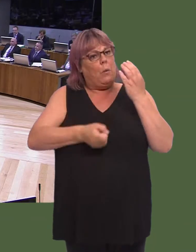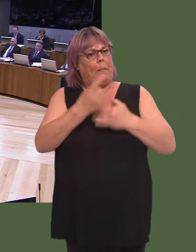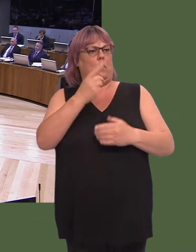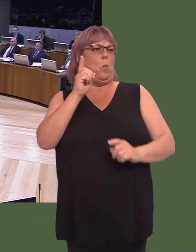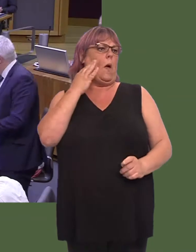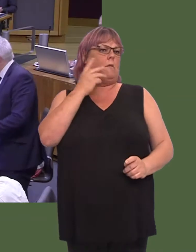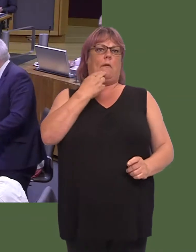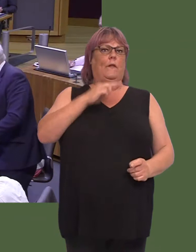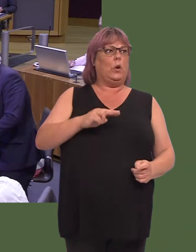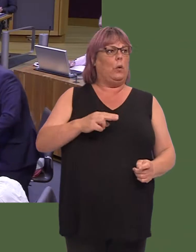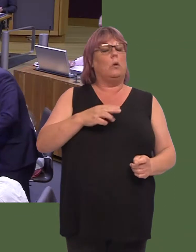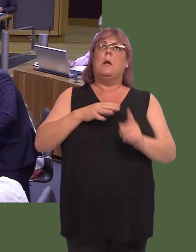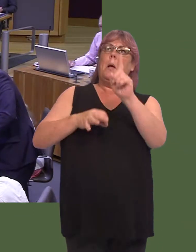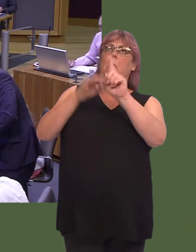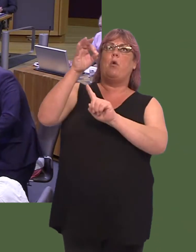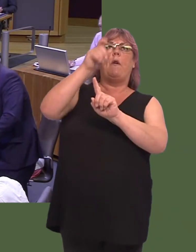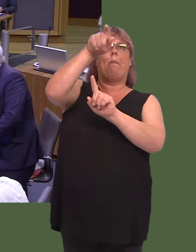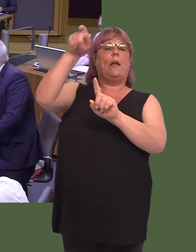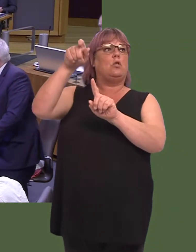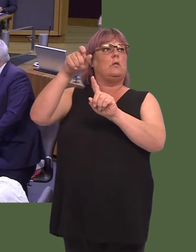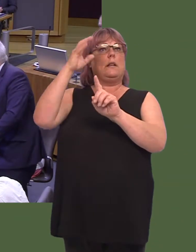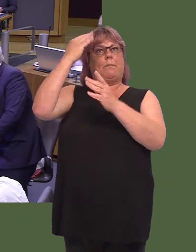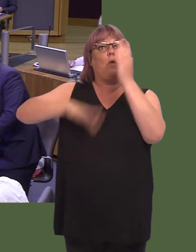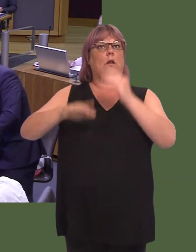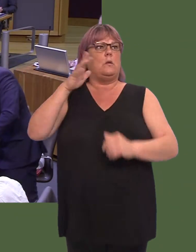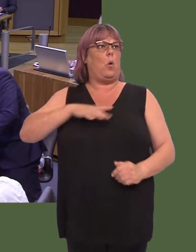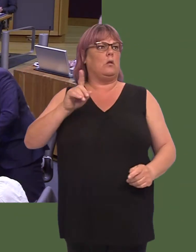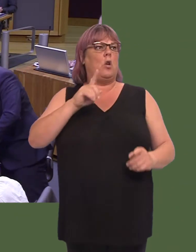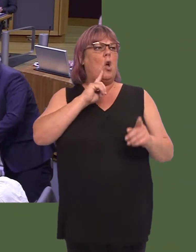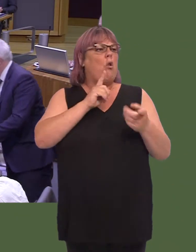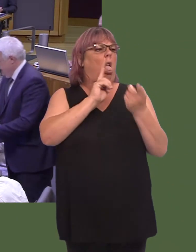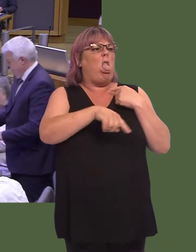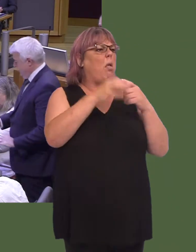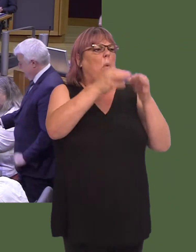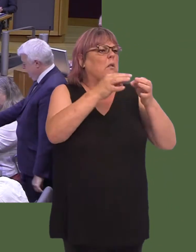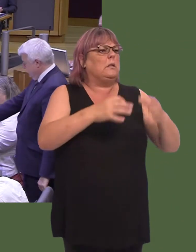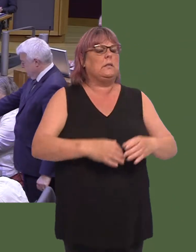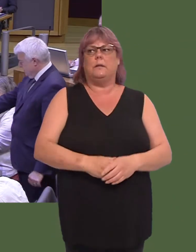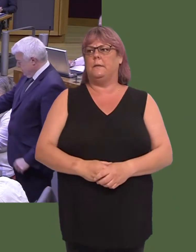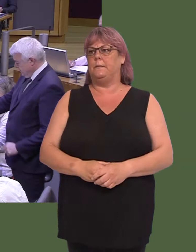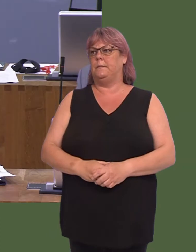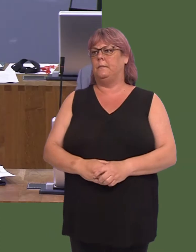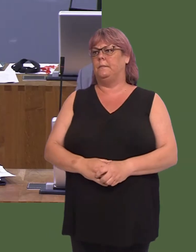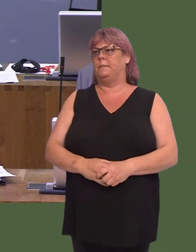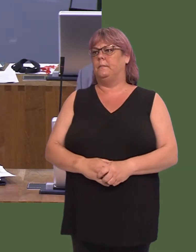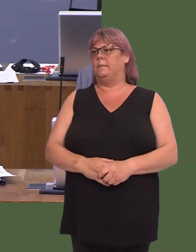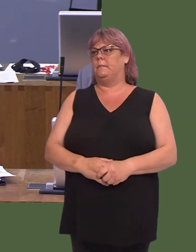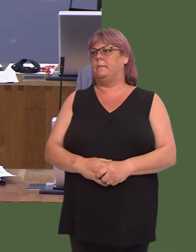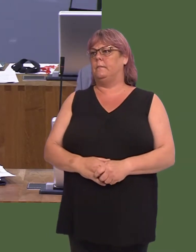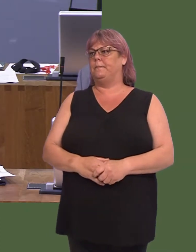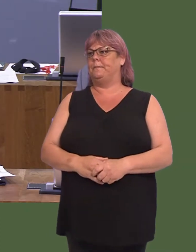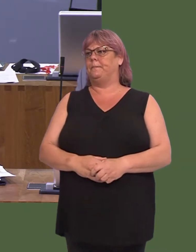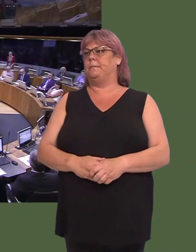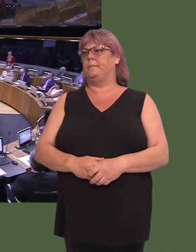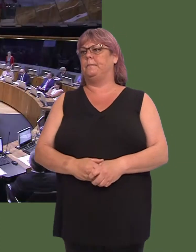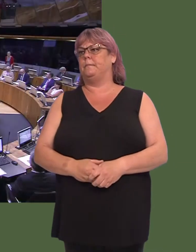do this afternoon. This is all about improving patient experience, not about scoring political points. Michelle Brown. Thank